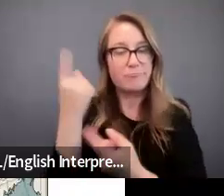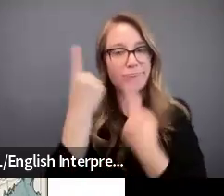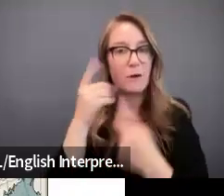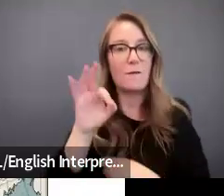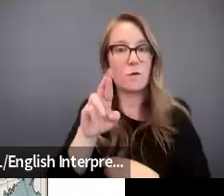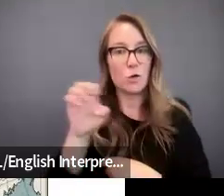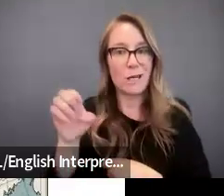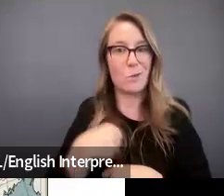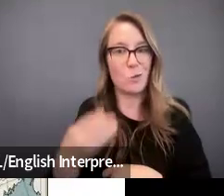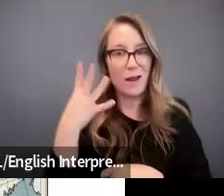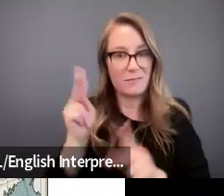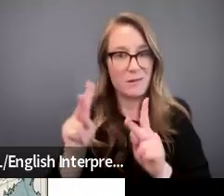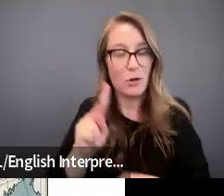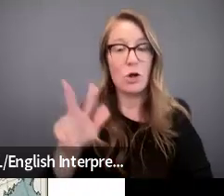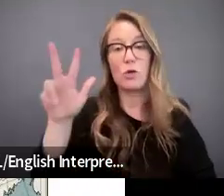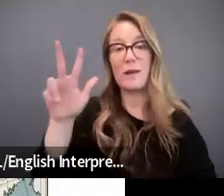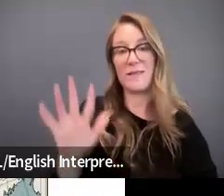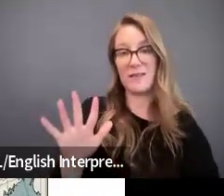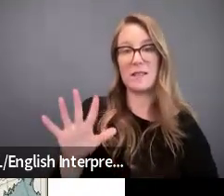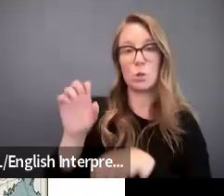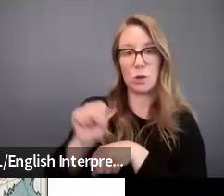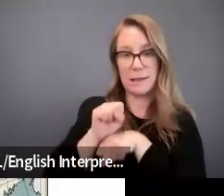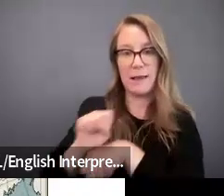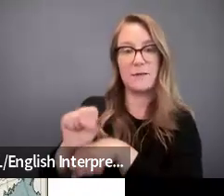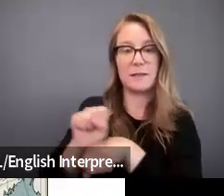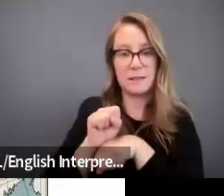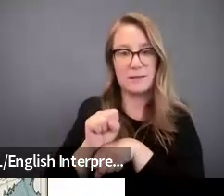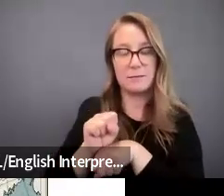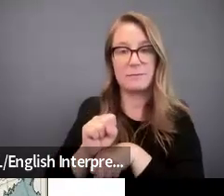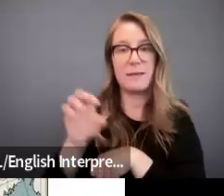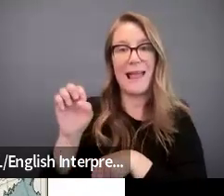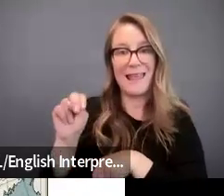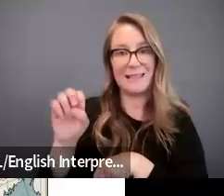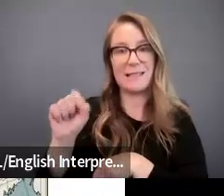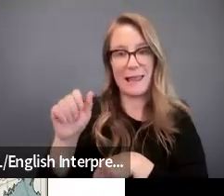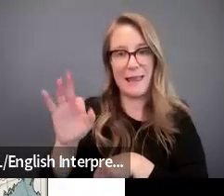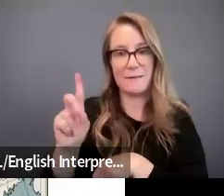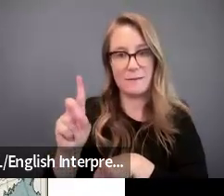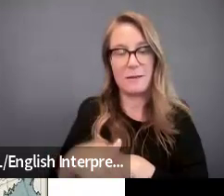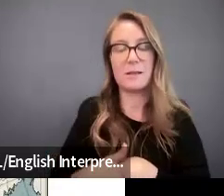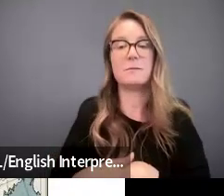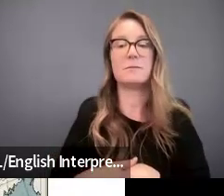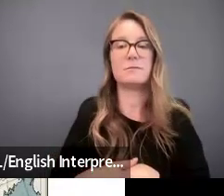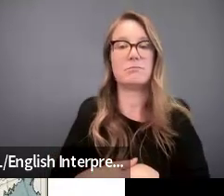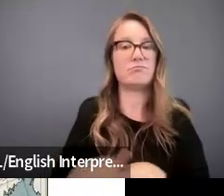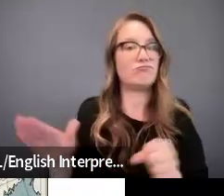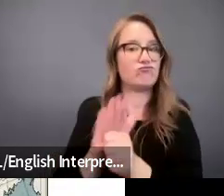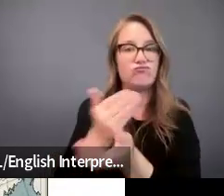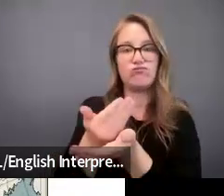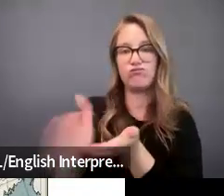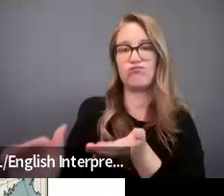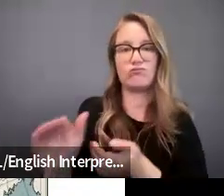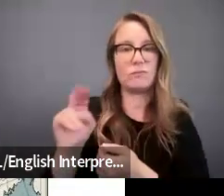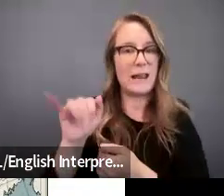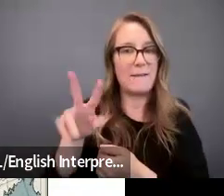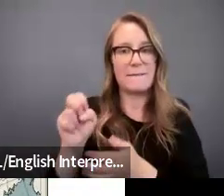people. 3/5 were slaves, enslaved, and it completely excluded